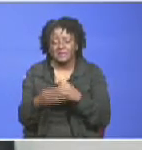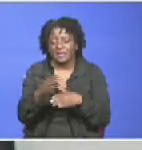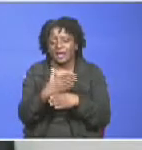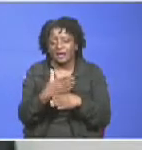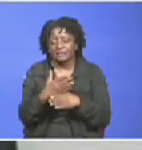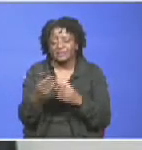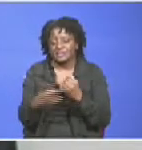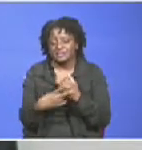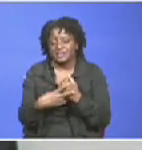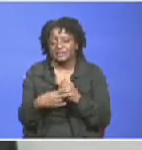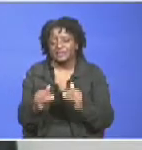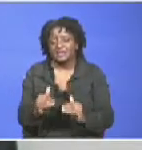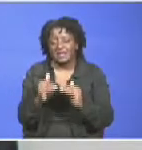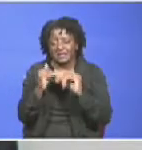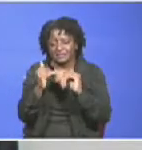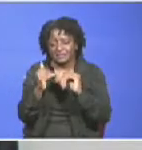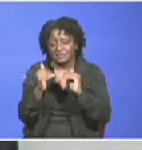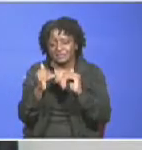in the country